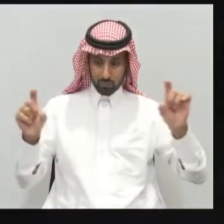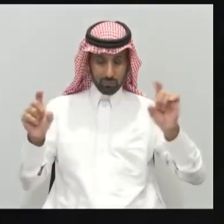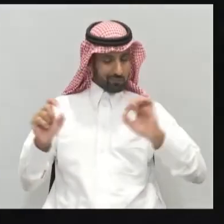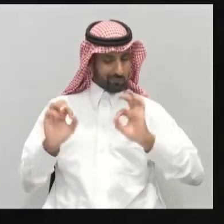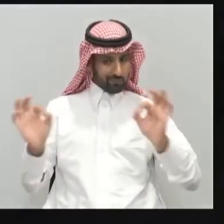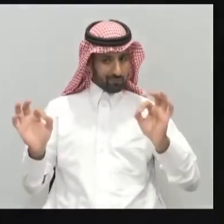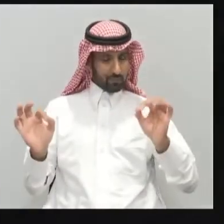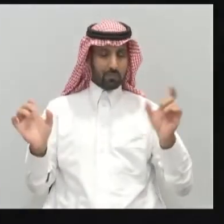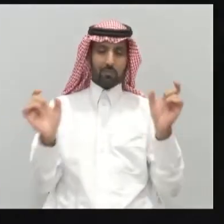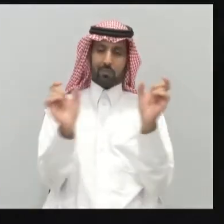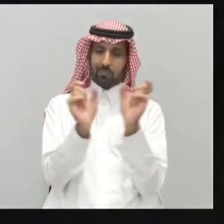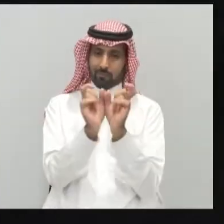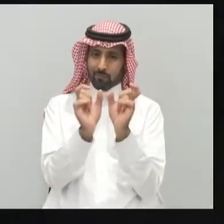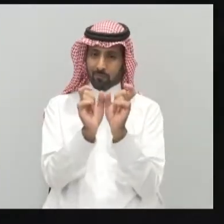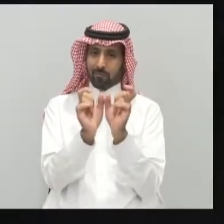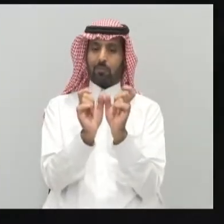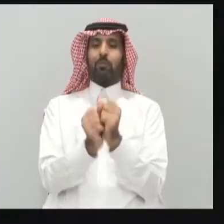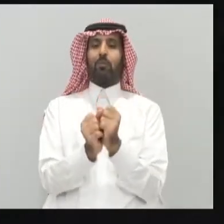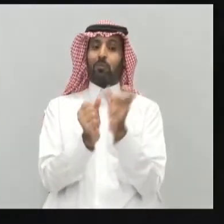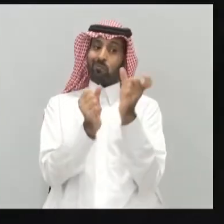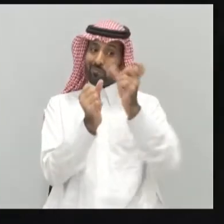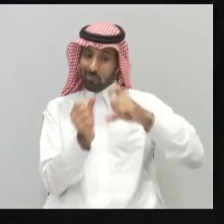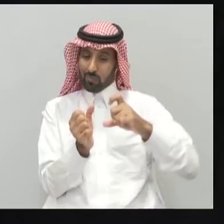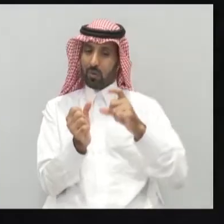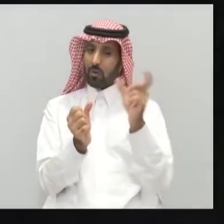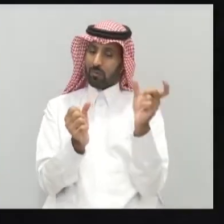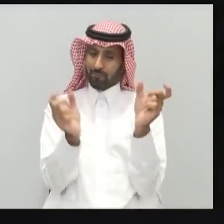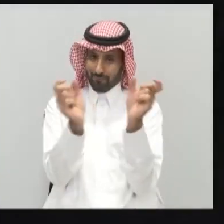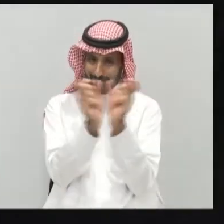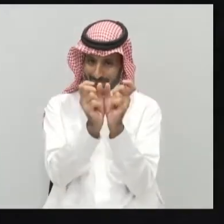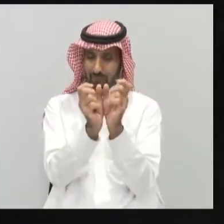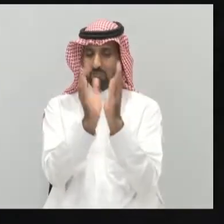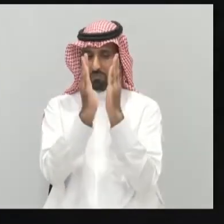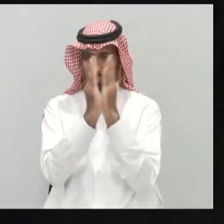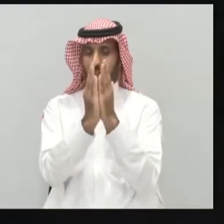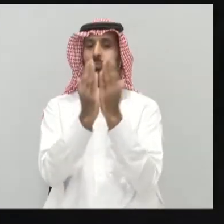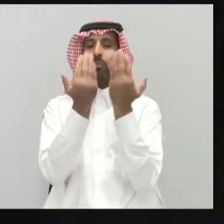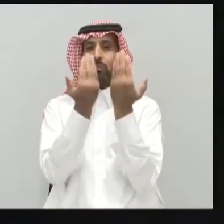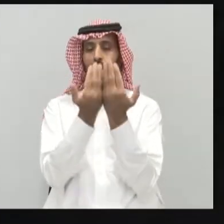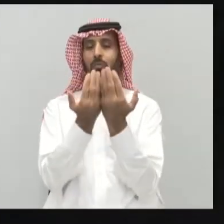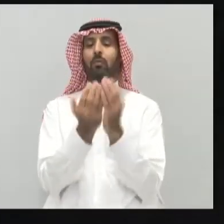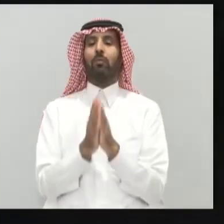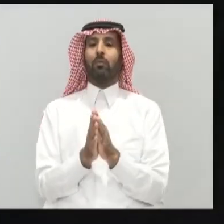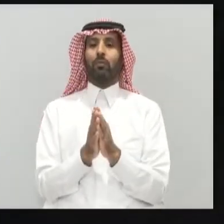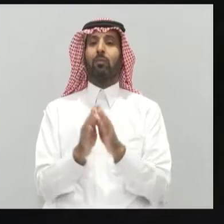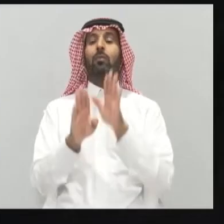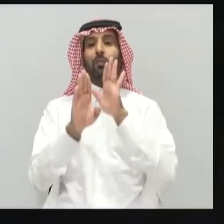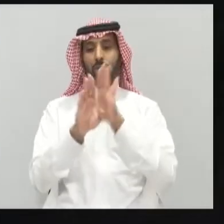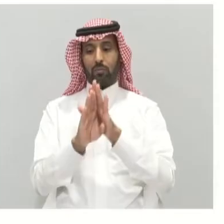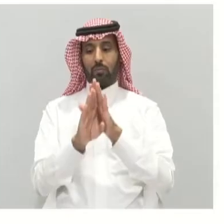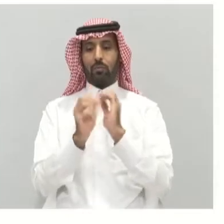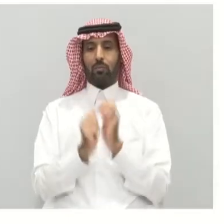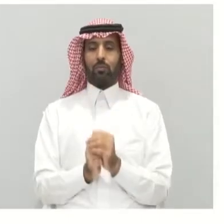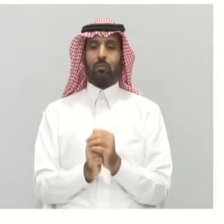a clause, it's not a full sentence. A clause needs something, another clause to complete the sentence,